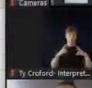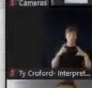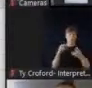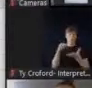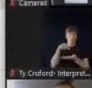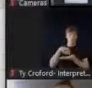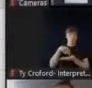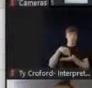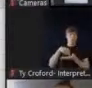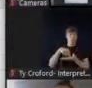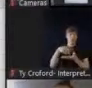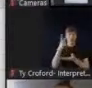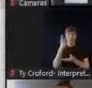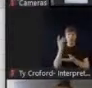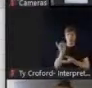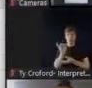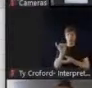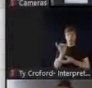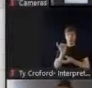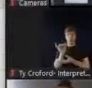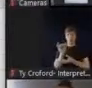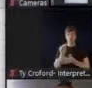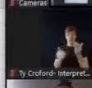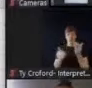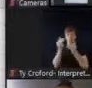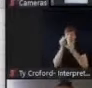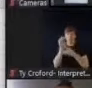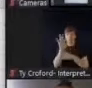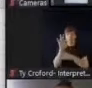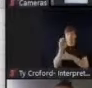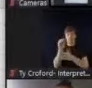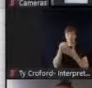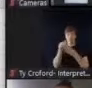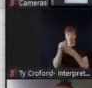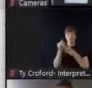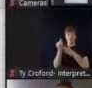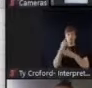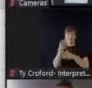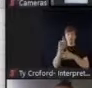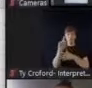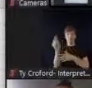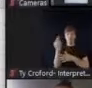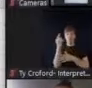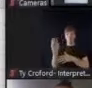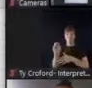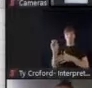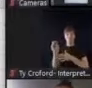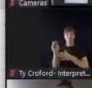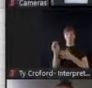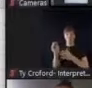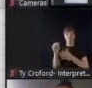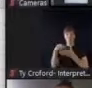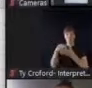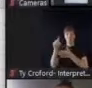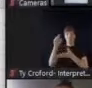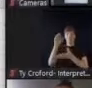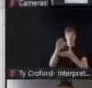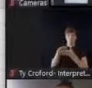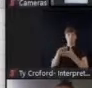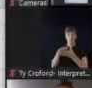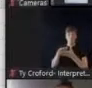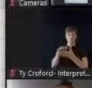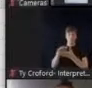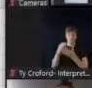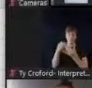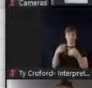like there's about a little over $90,000. For every $1 million we pay down on that debt, there's a